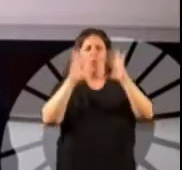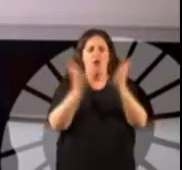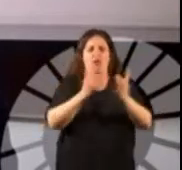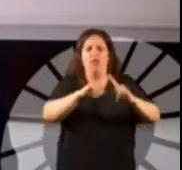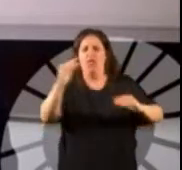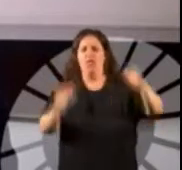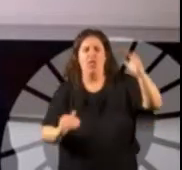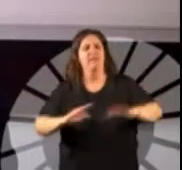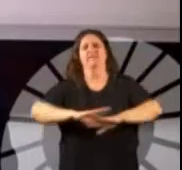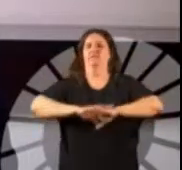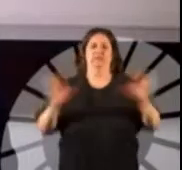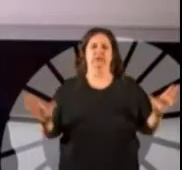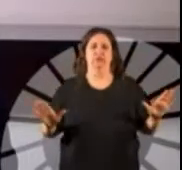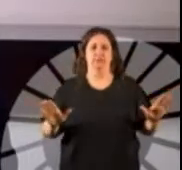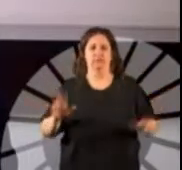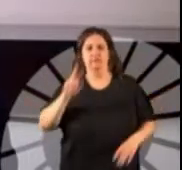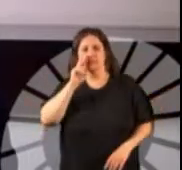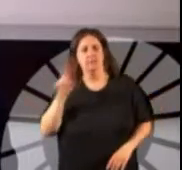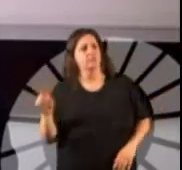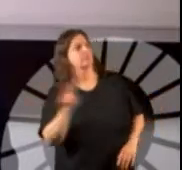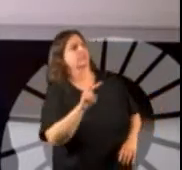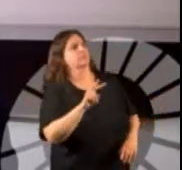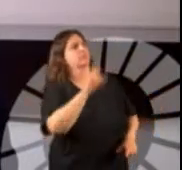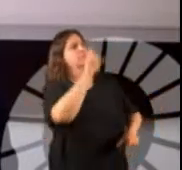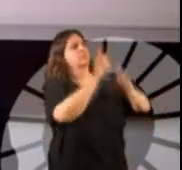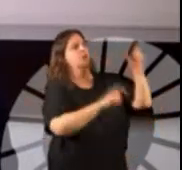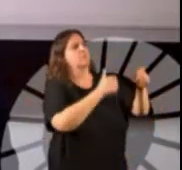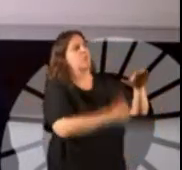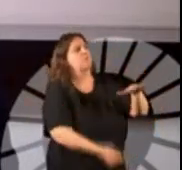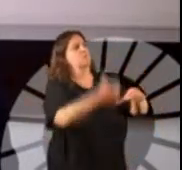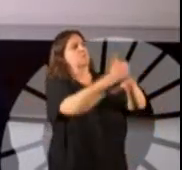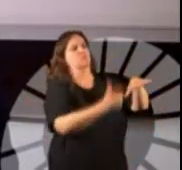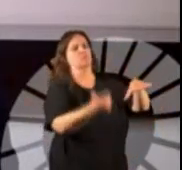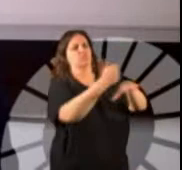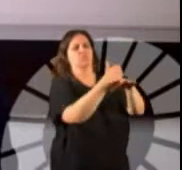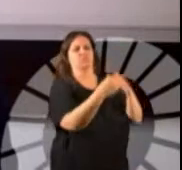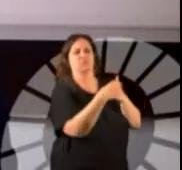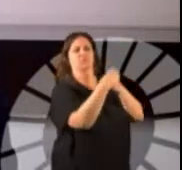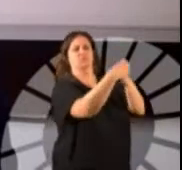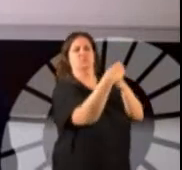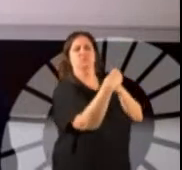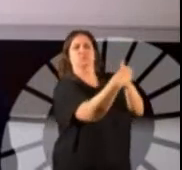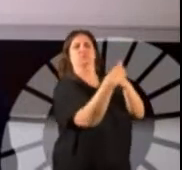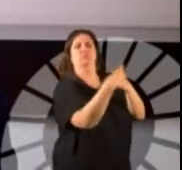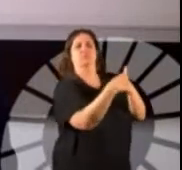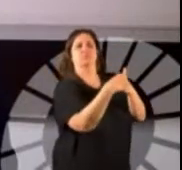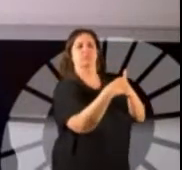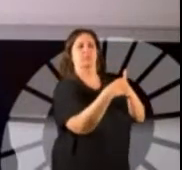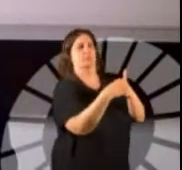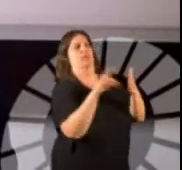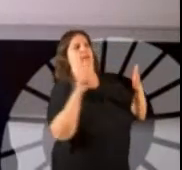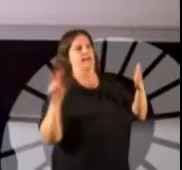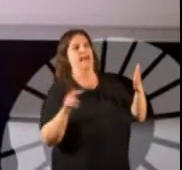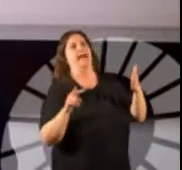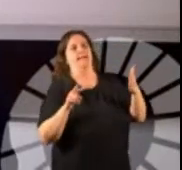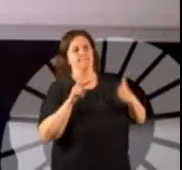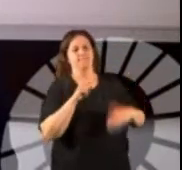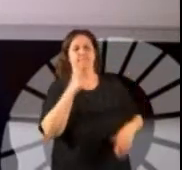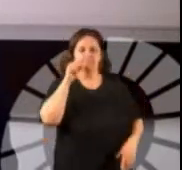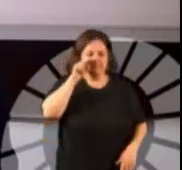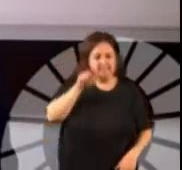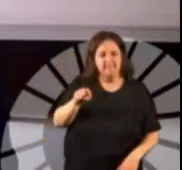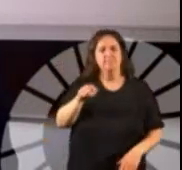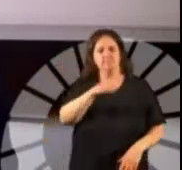Africa's commitment to generation equality. our deep disdain for